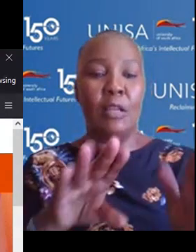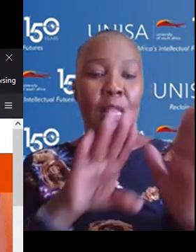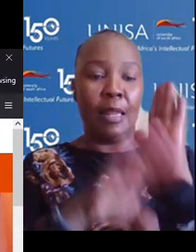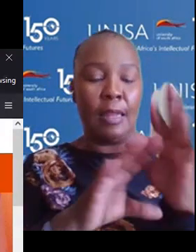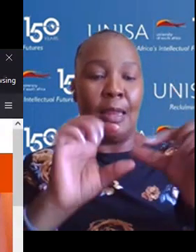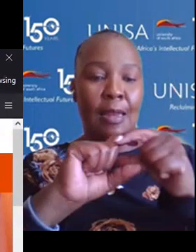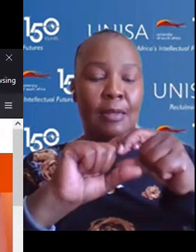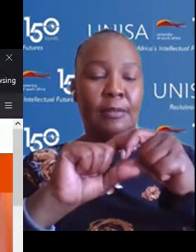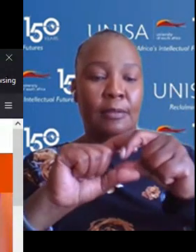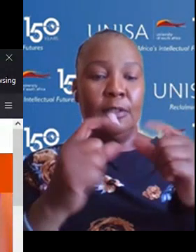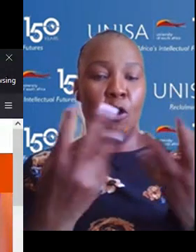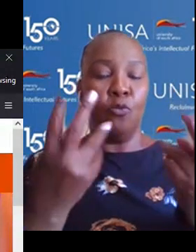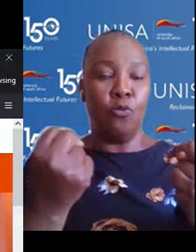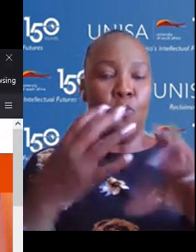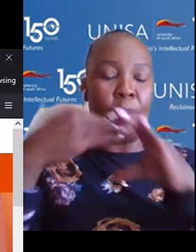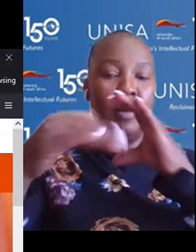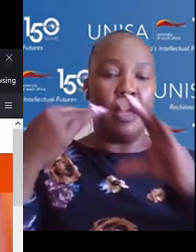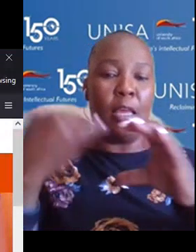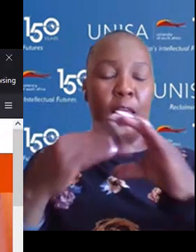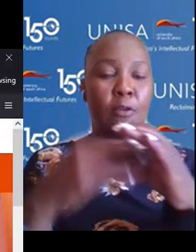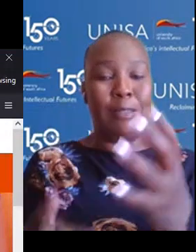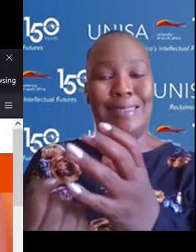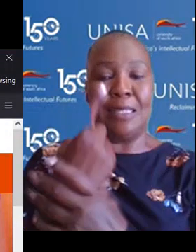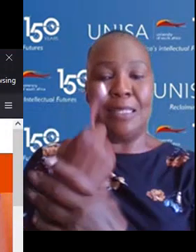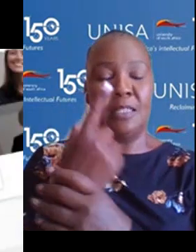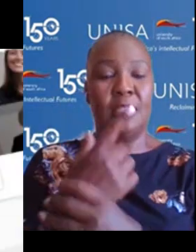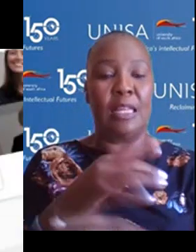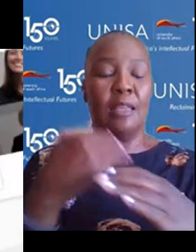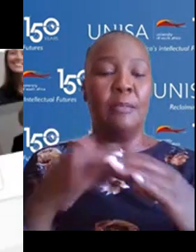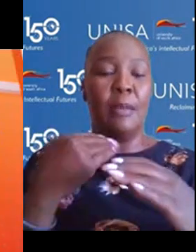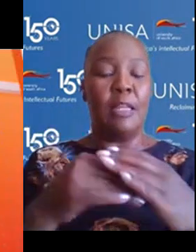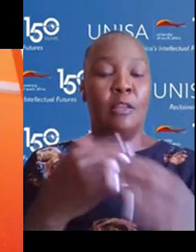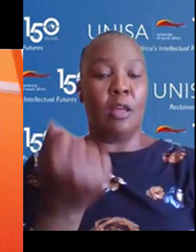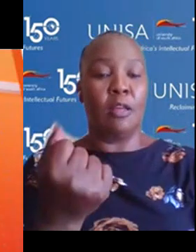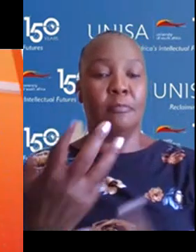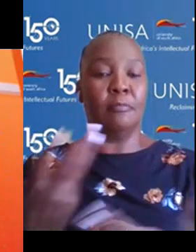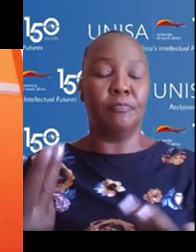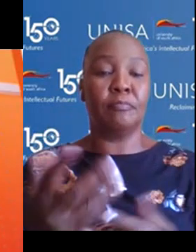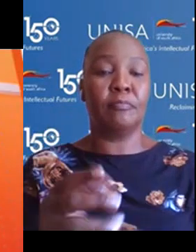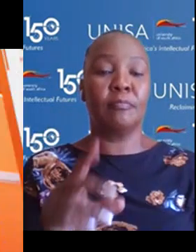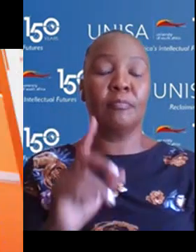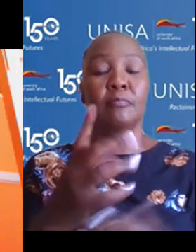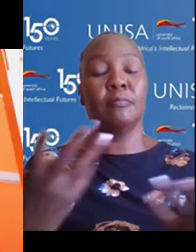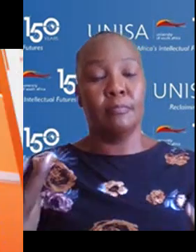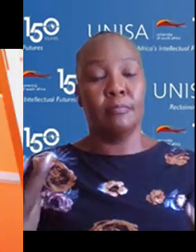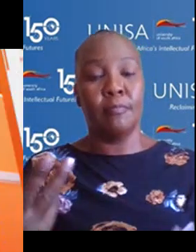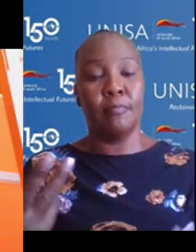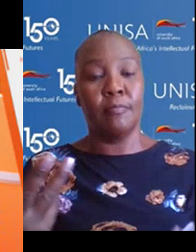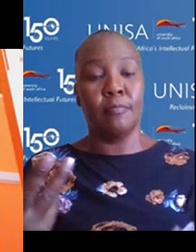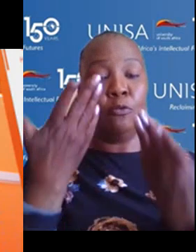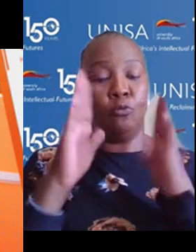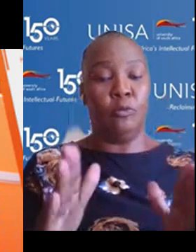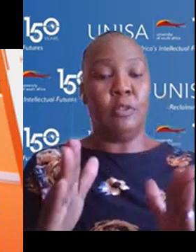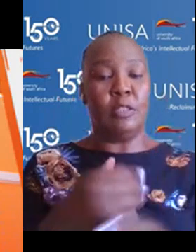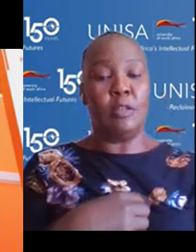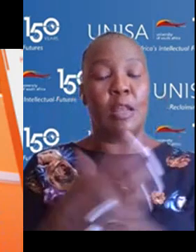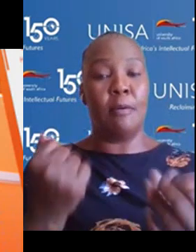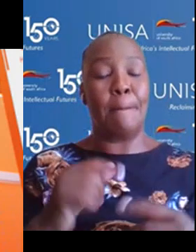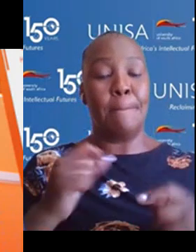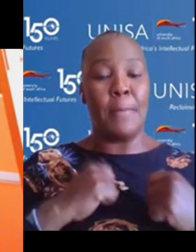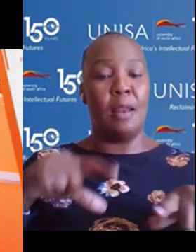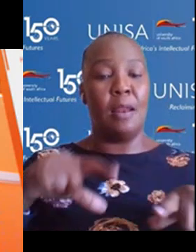new email or existing email that you have. But if you're a UNISA student and you've got your MyLife email address,